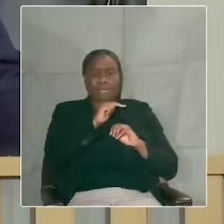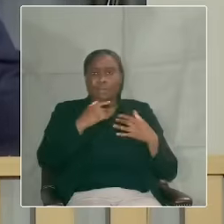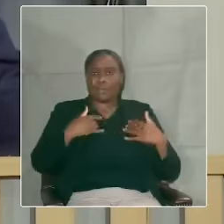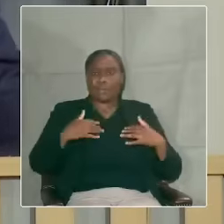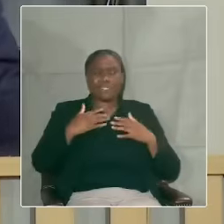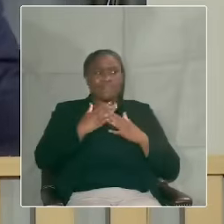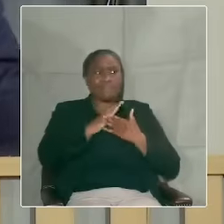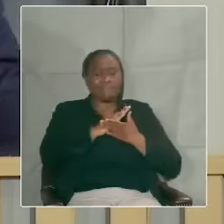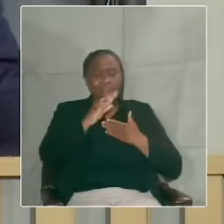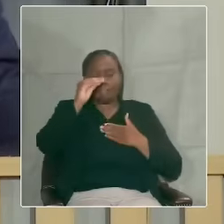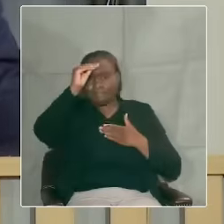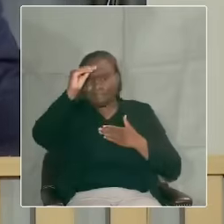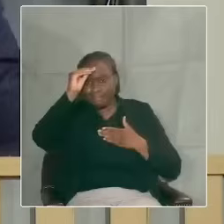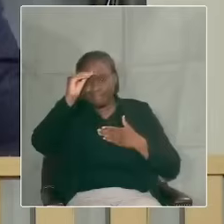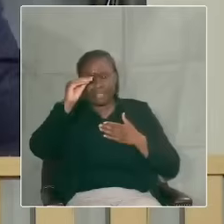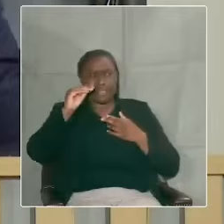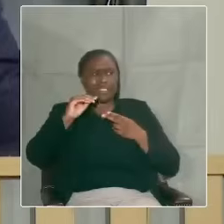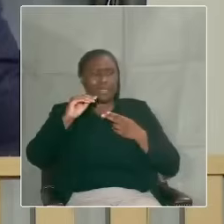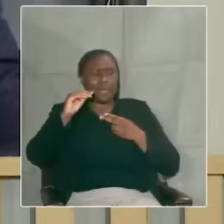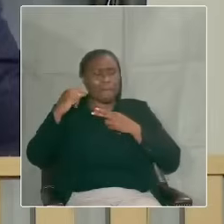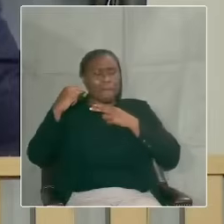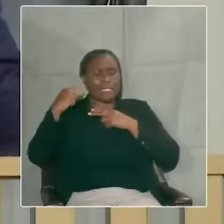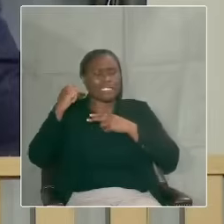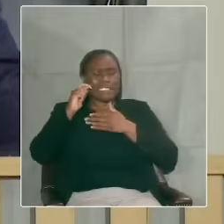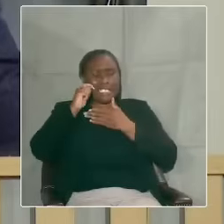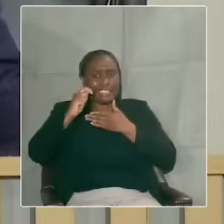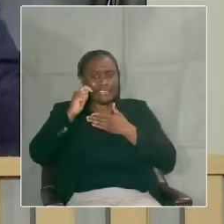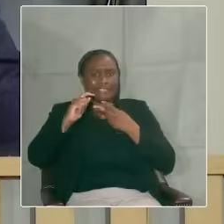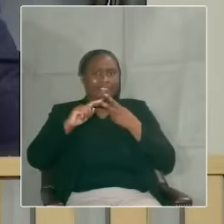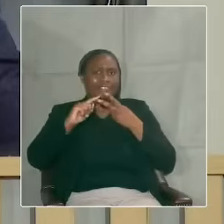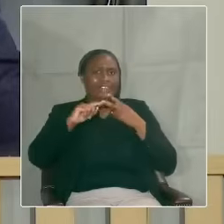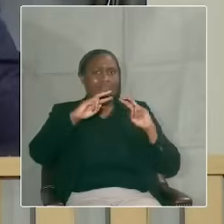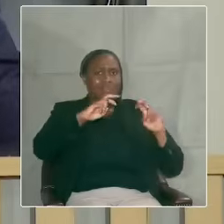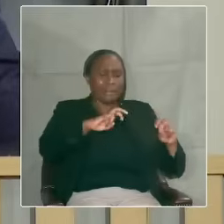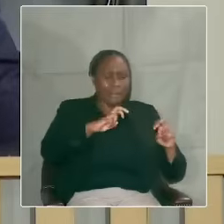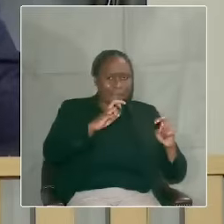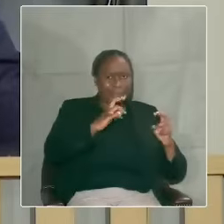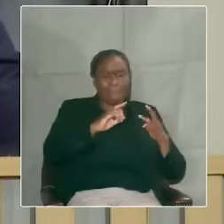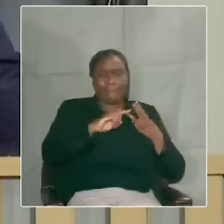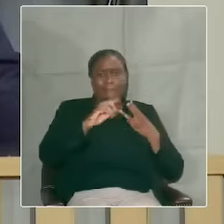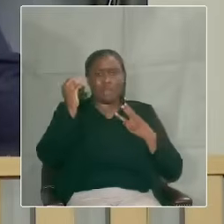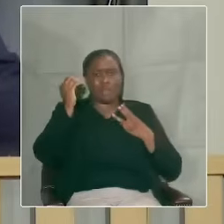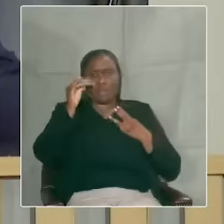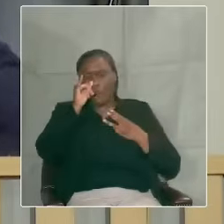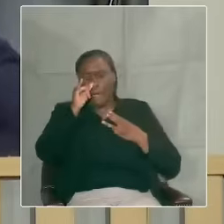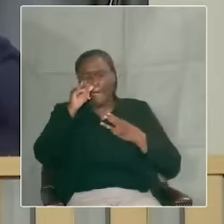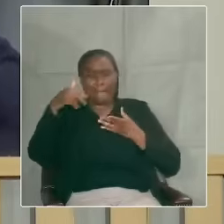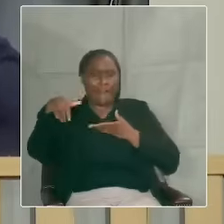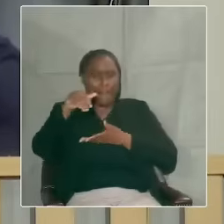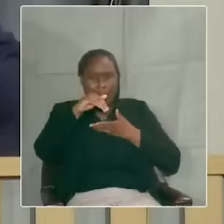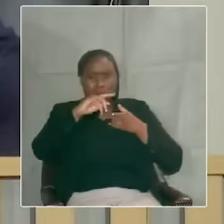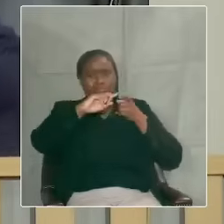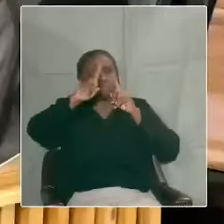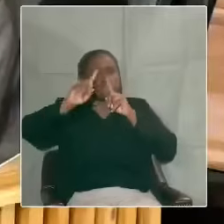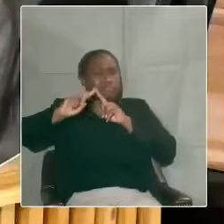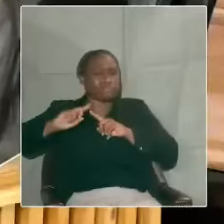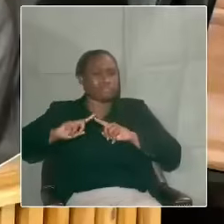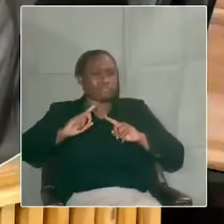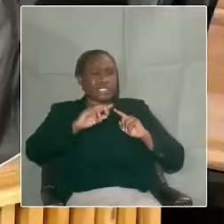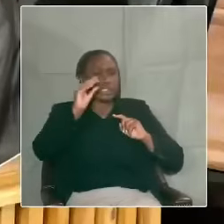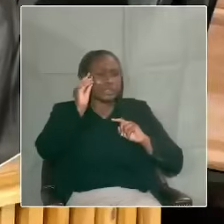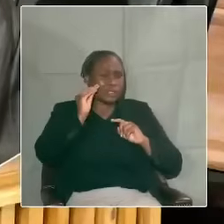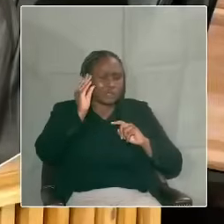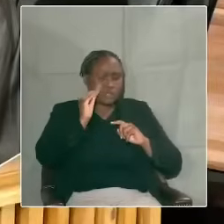specialities drawn from different provinces within SAPS as follows. Yes. And then there you give the breakdown of